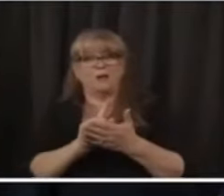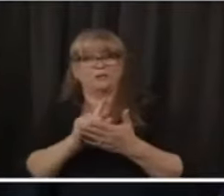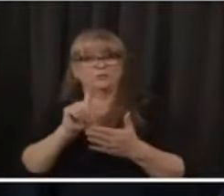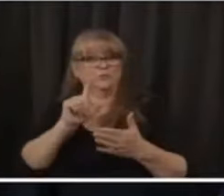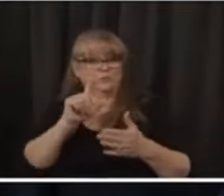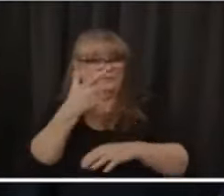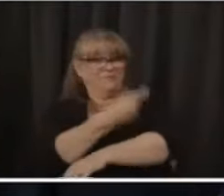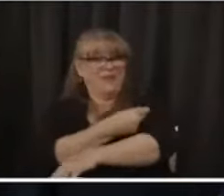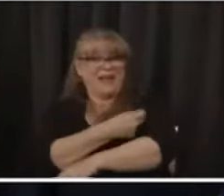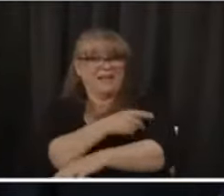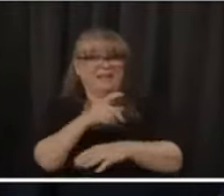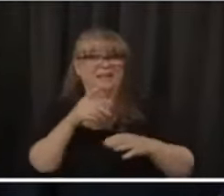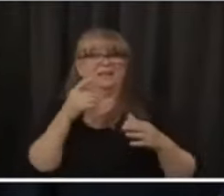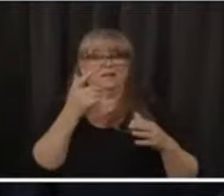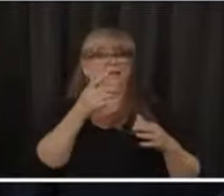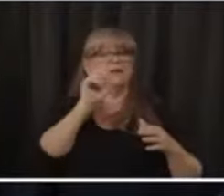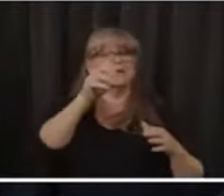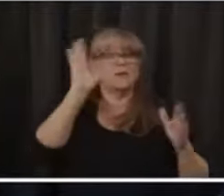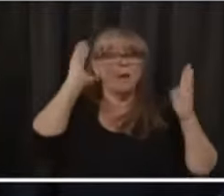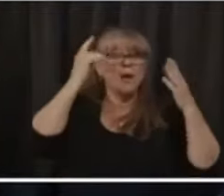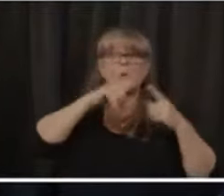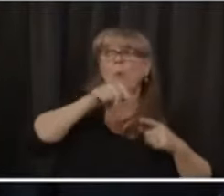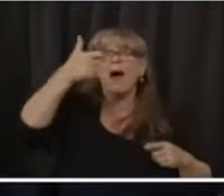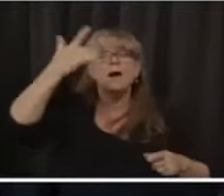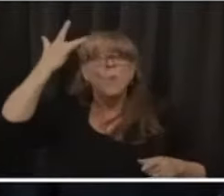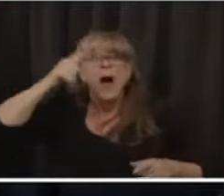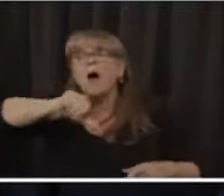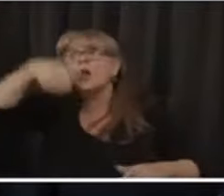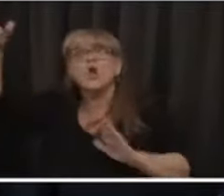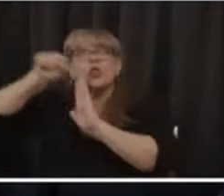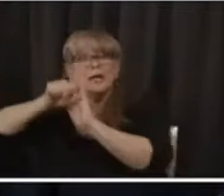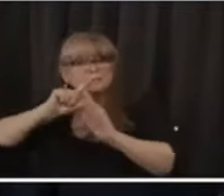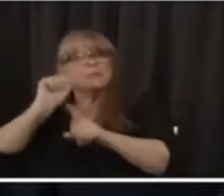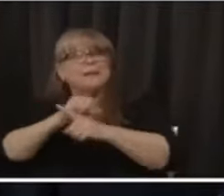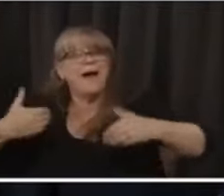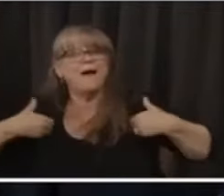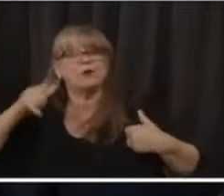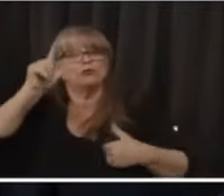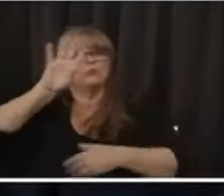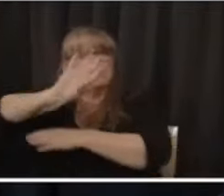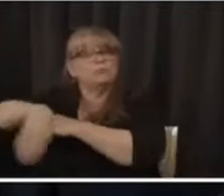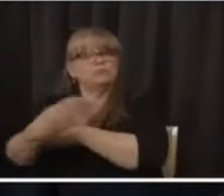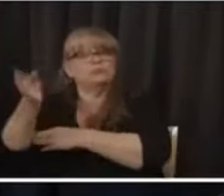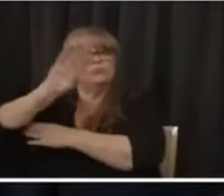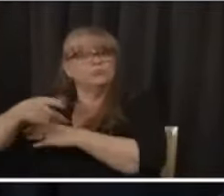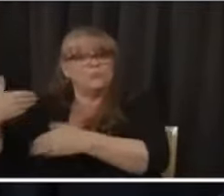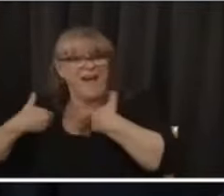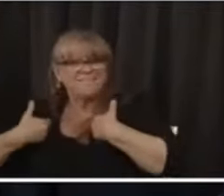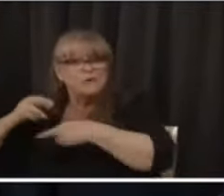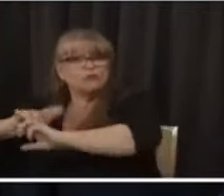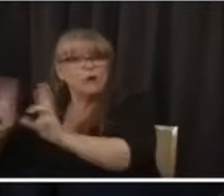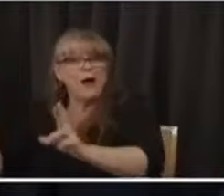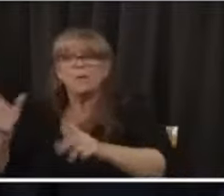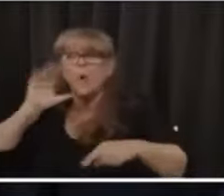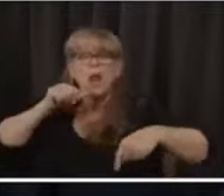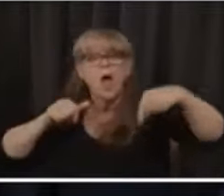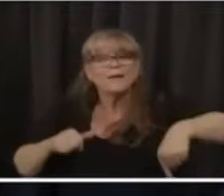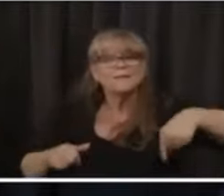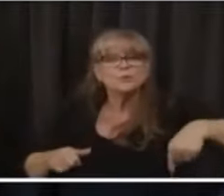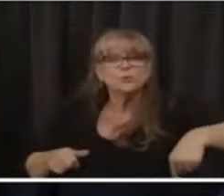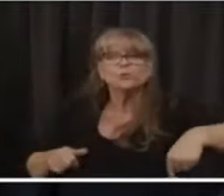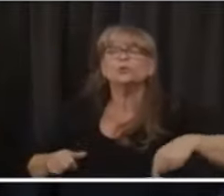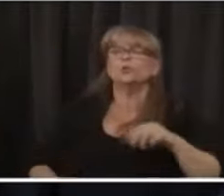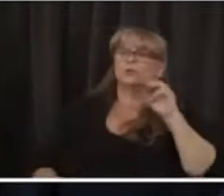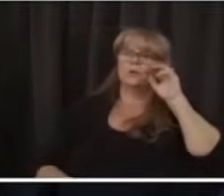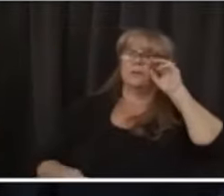other states where it'd be open all day long for anybody who has any. Well, I mean, if there's interest, if there's people that want to get vaccinated at 3 or